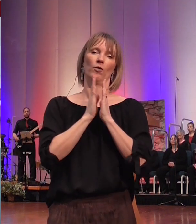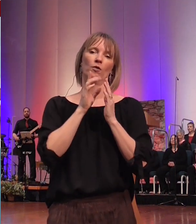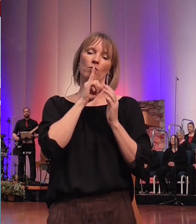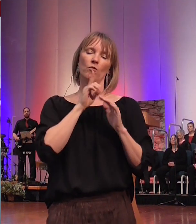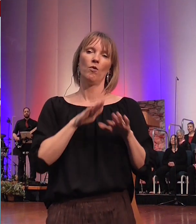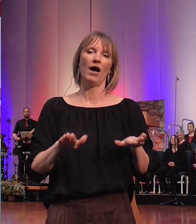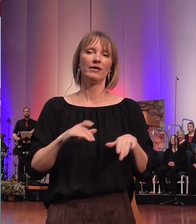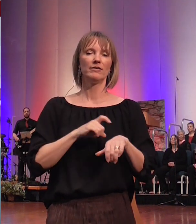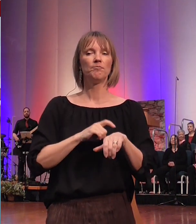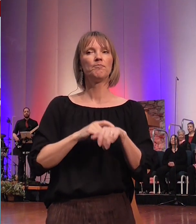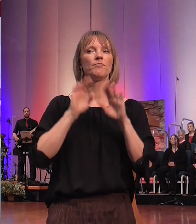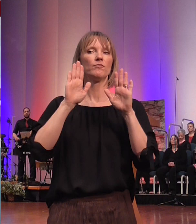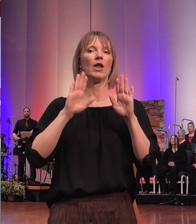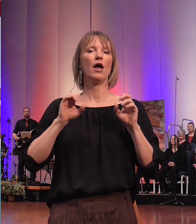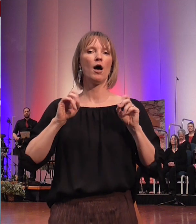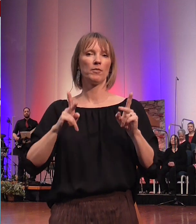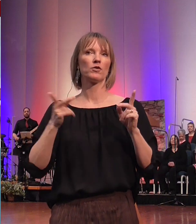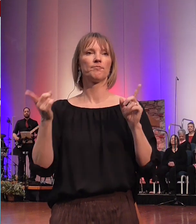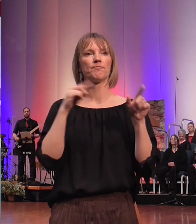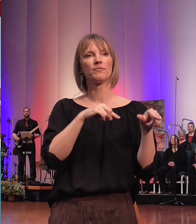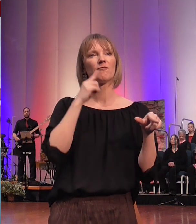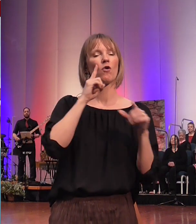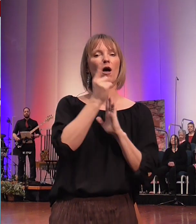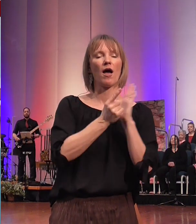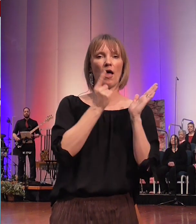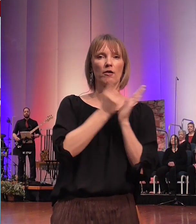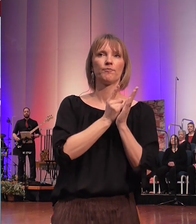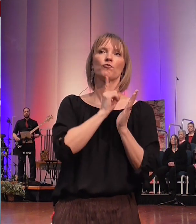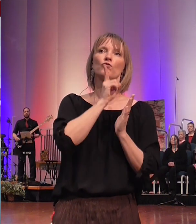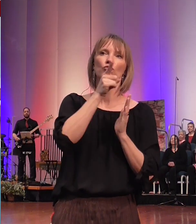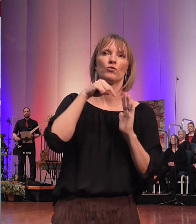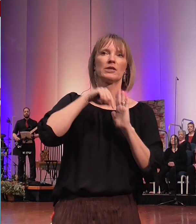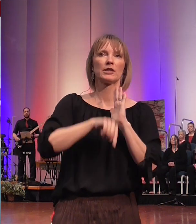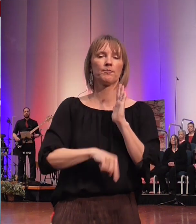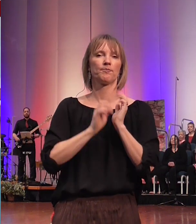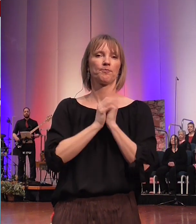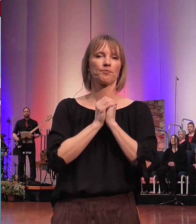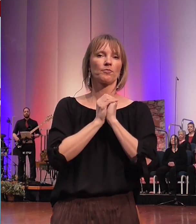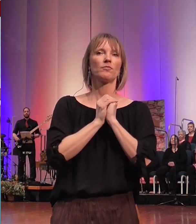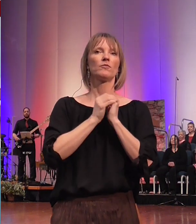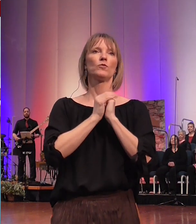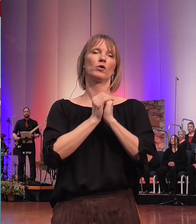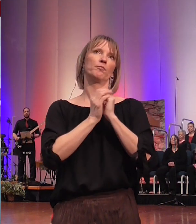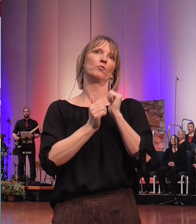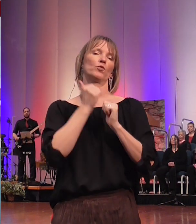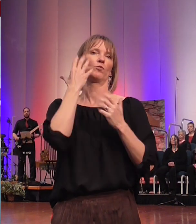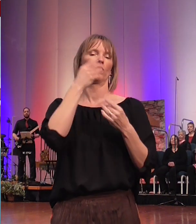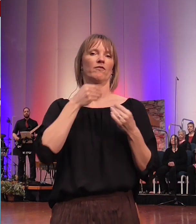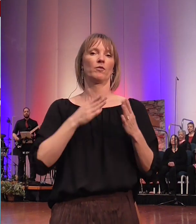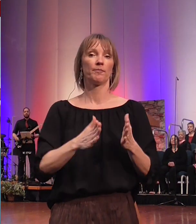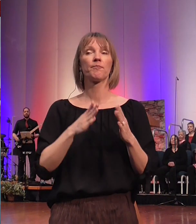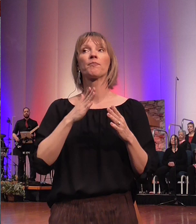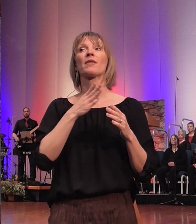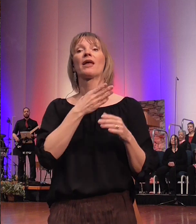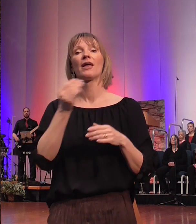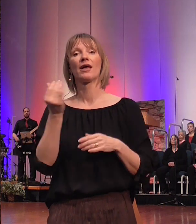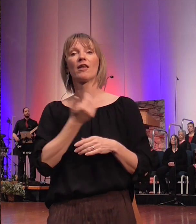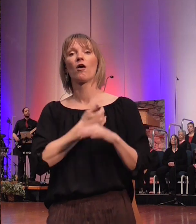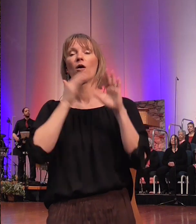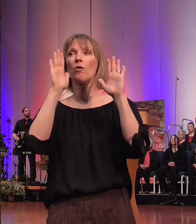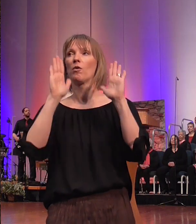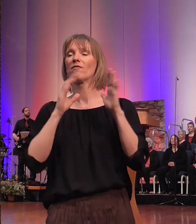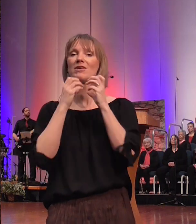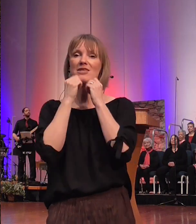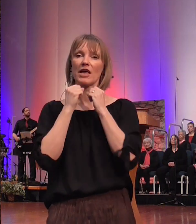time, it's a great opportunity to come for an hour of true deep worship. Worship in the most beautiful way. And our